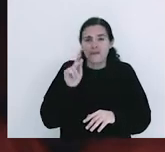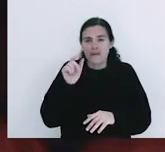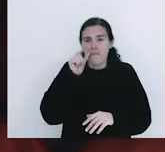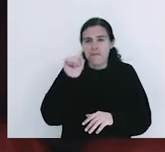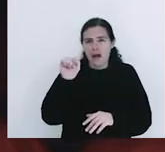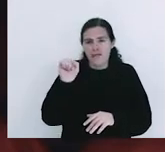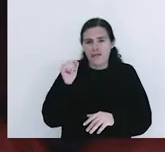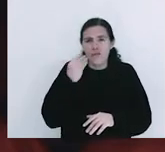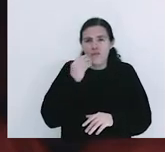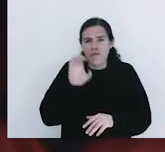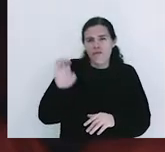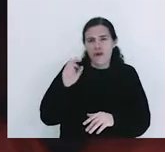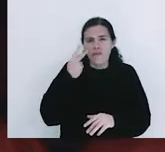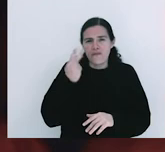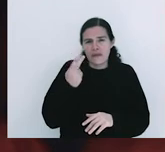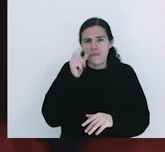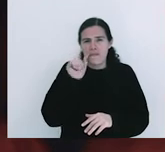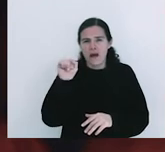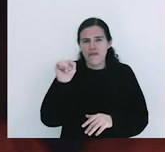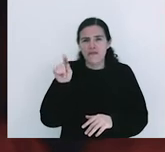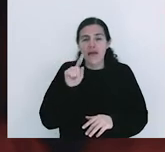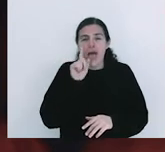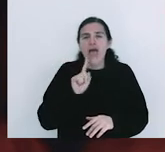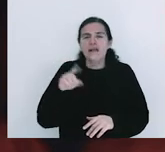he was leading his life, she felt